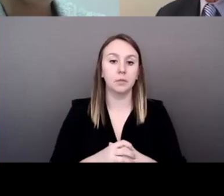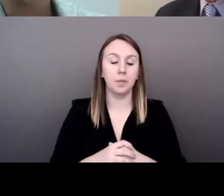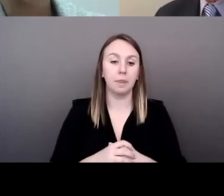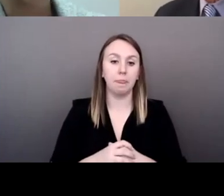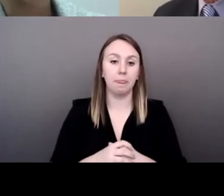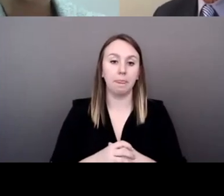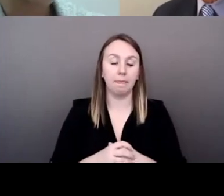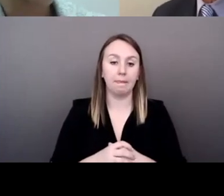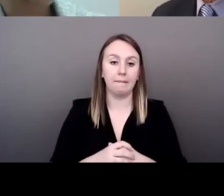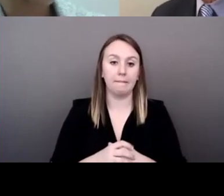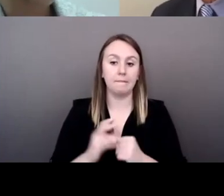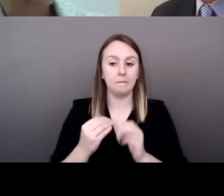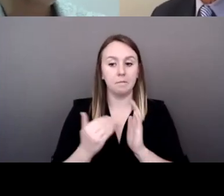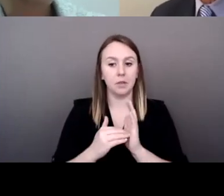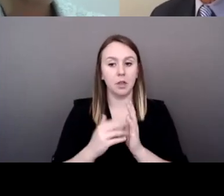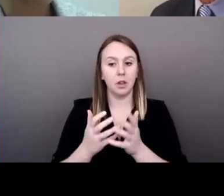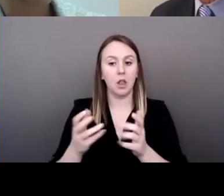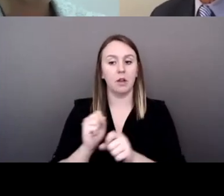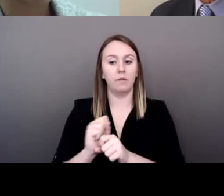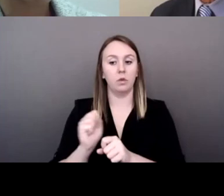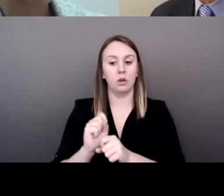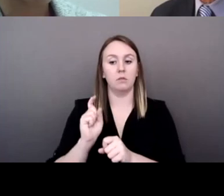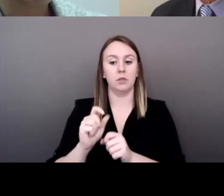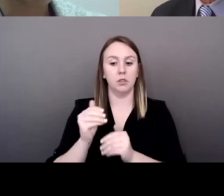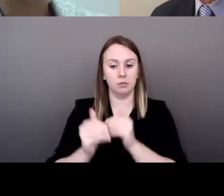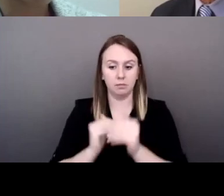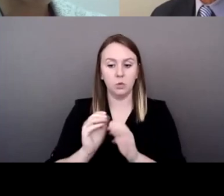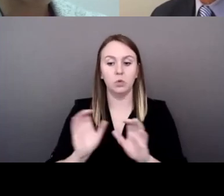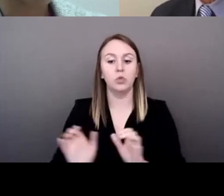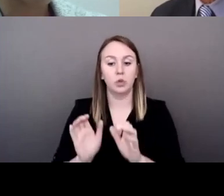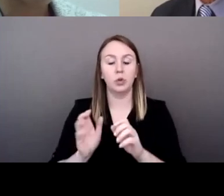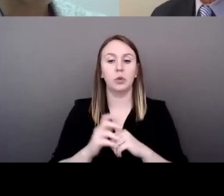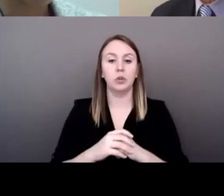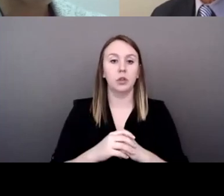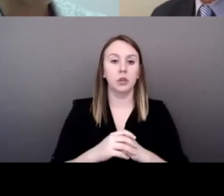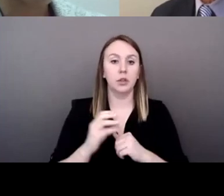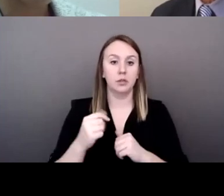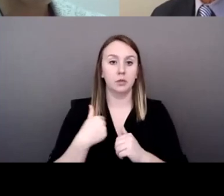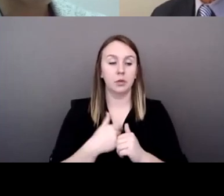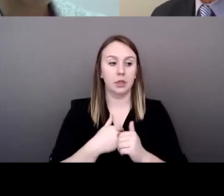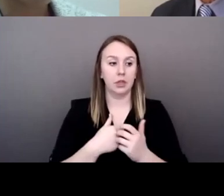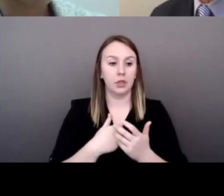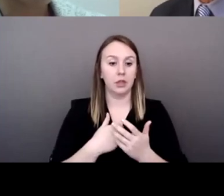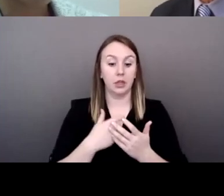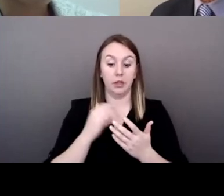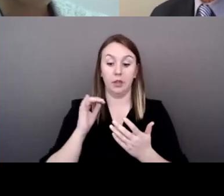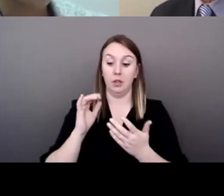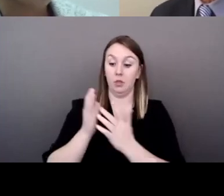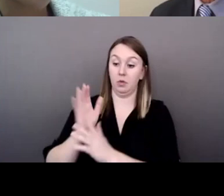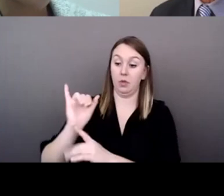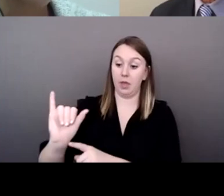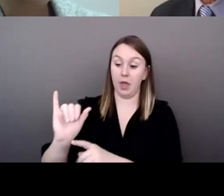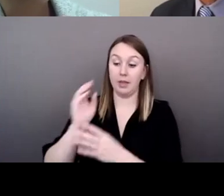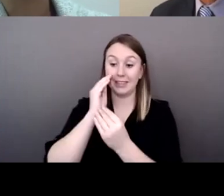There's, again, a lot of work that needs to be done. We are finding a number of things through this data analysis, but it needs to